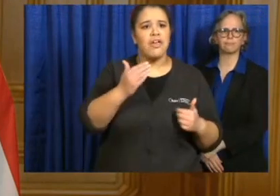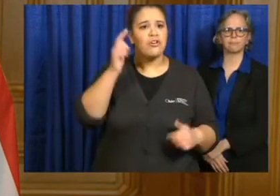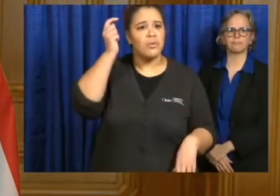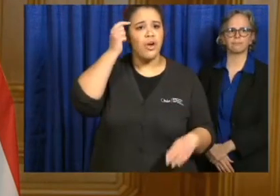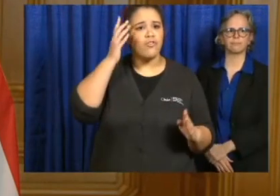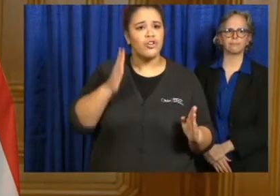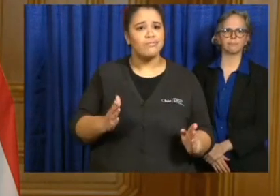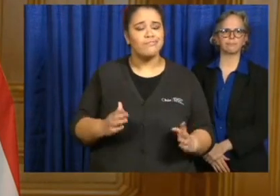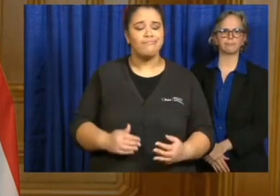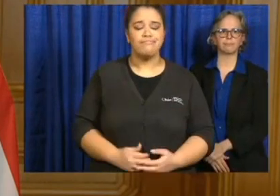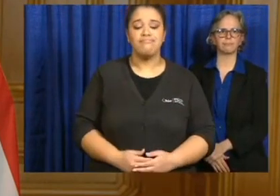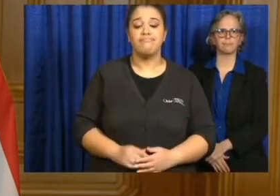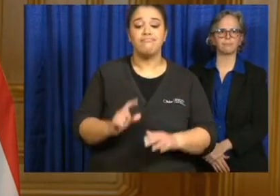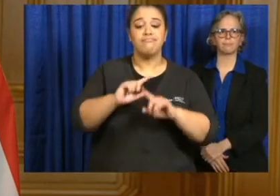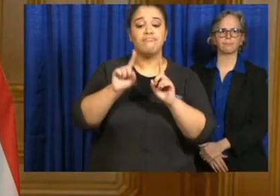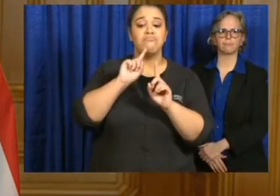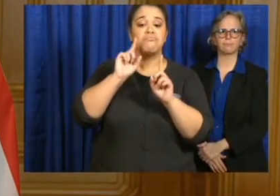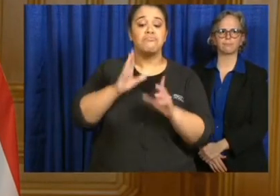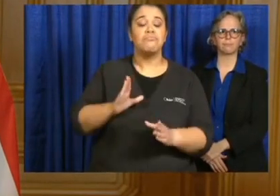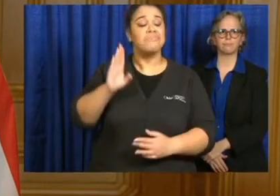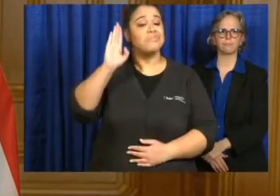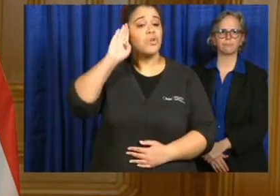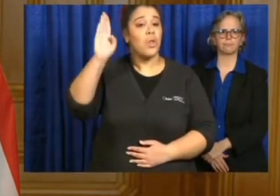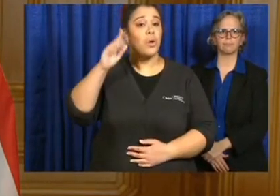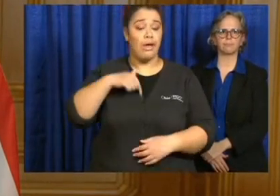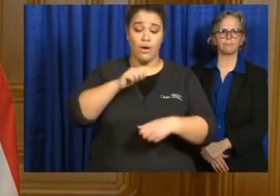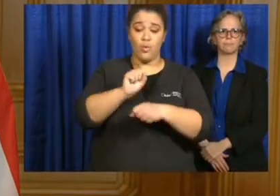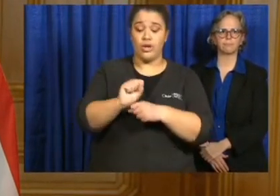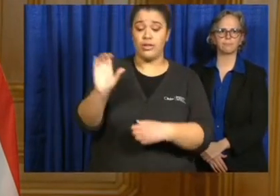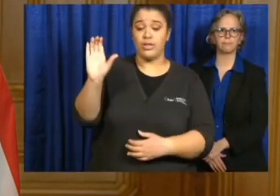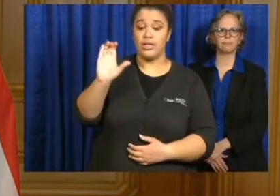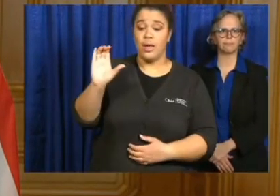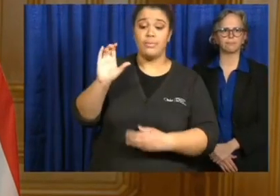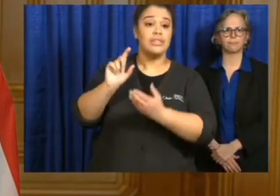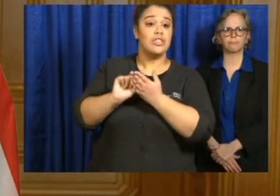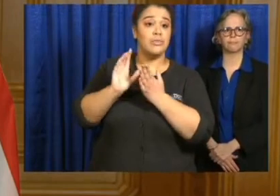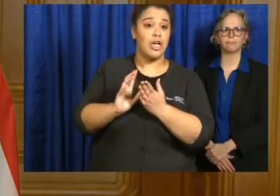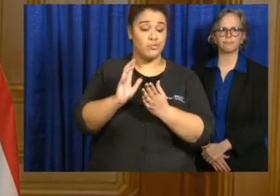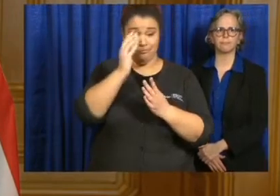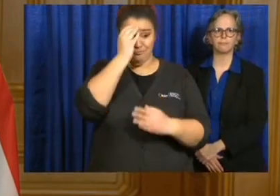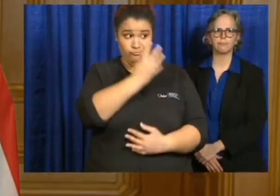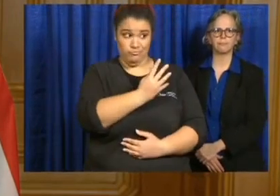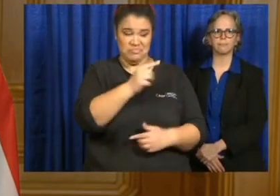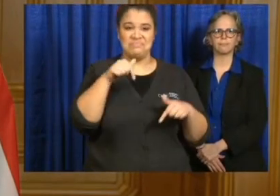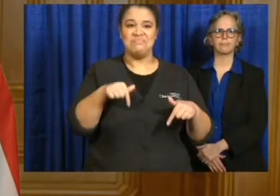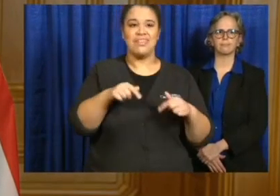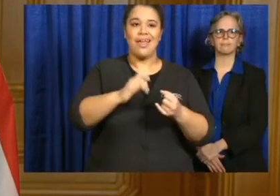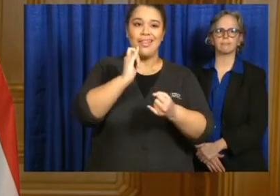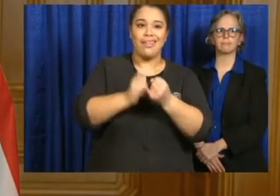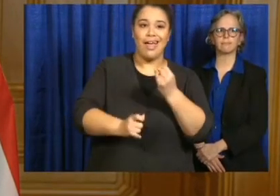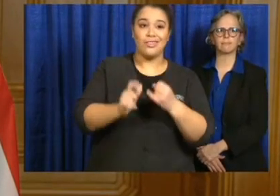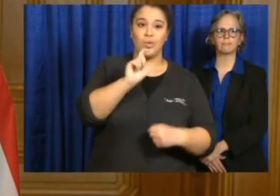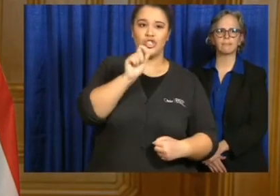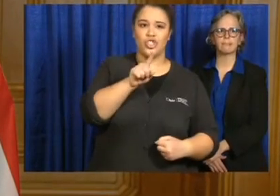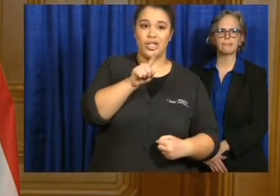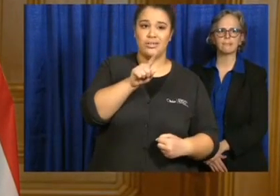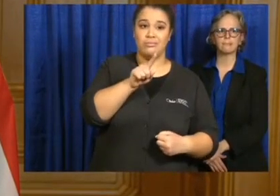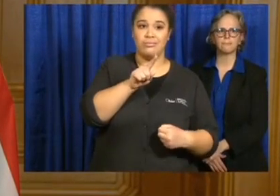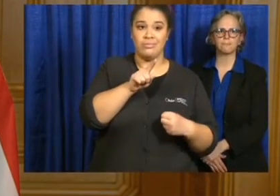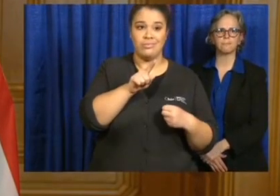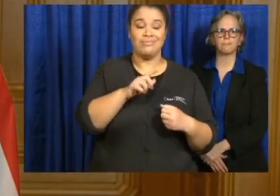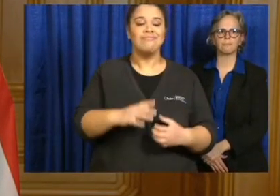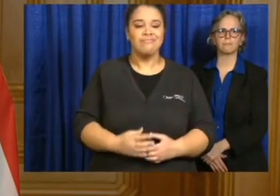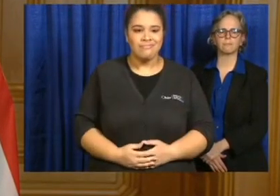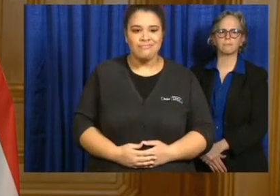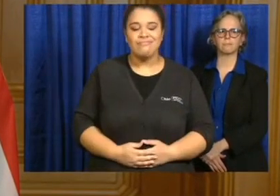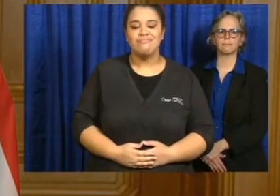Good afternoon, Governor. Randy Ludlow with the Columbus Dispatch. I've been informed I have the last question or questions.